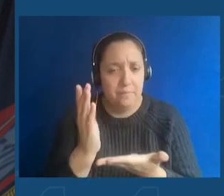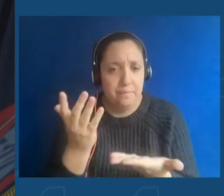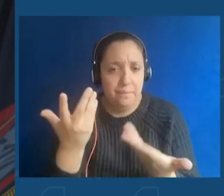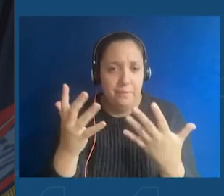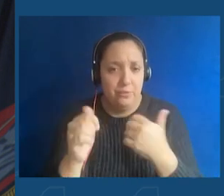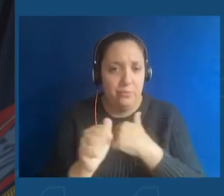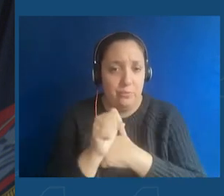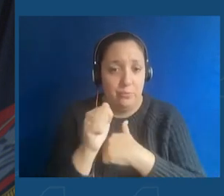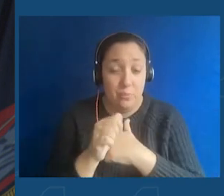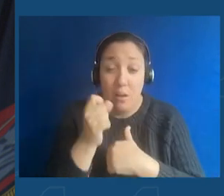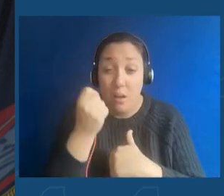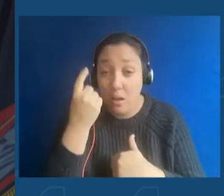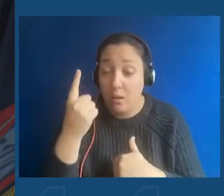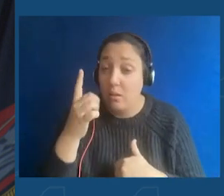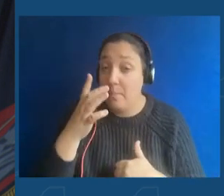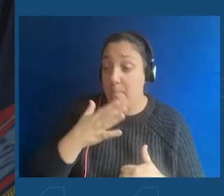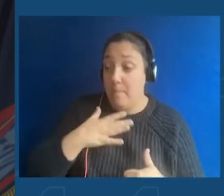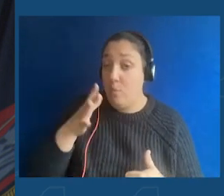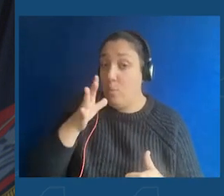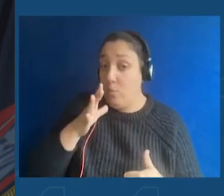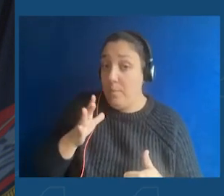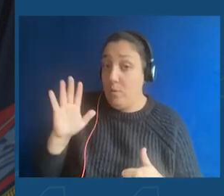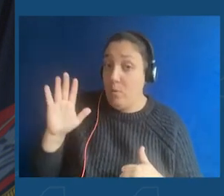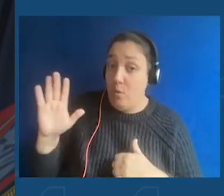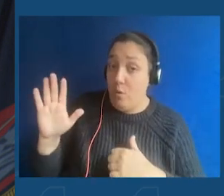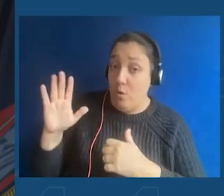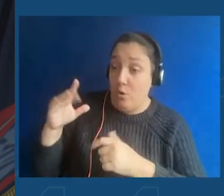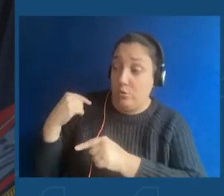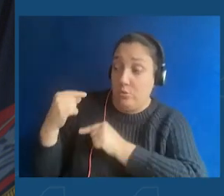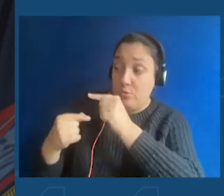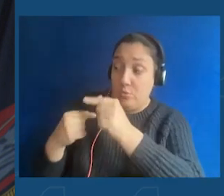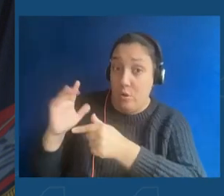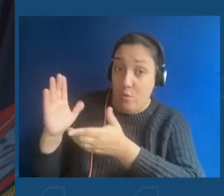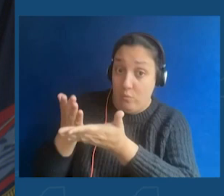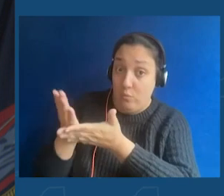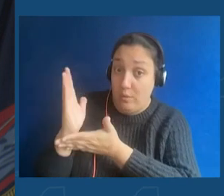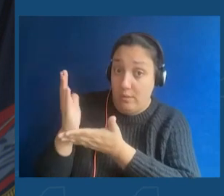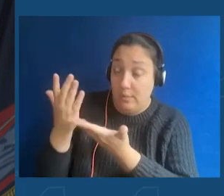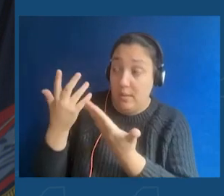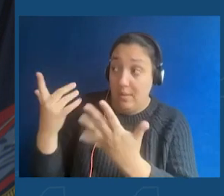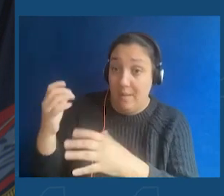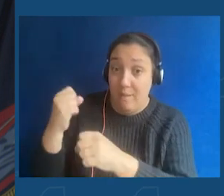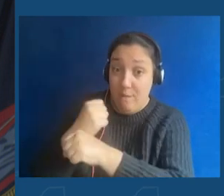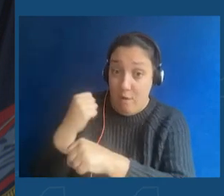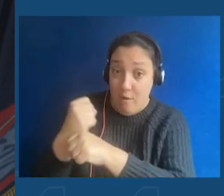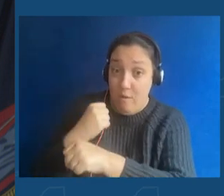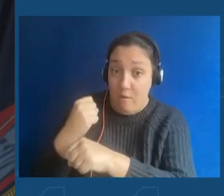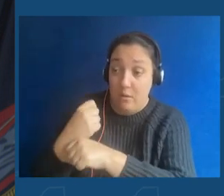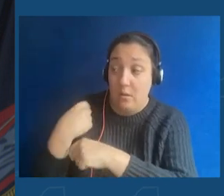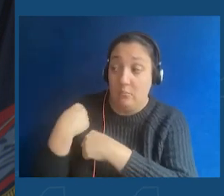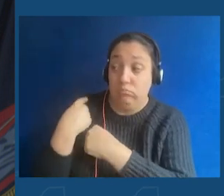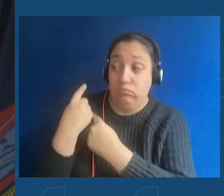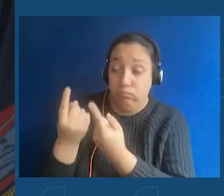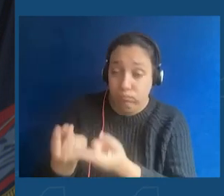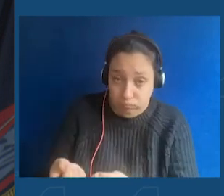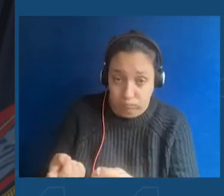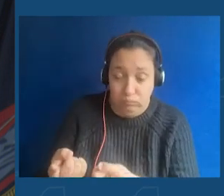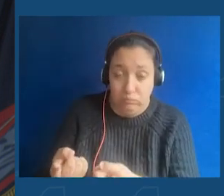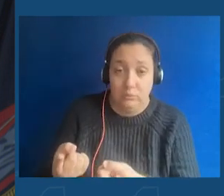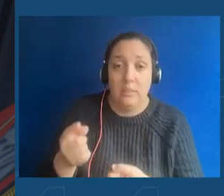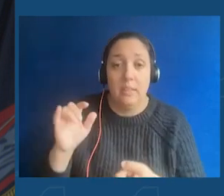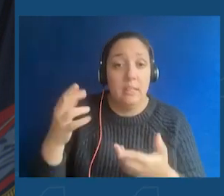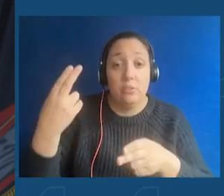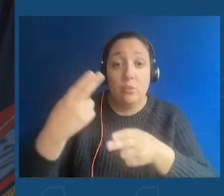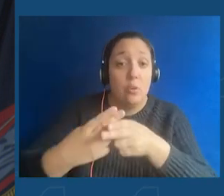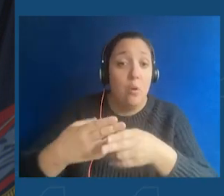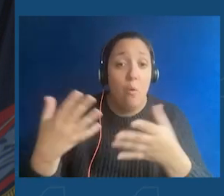mother's generation fought for, and that multiple generations since have come to understand as the law of the